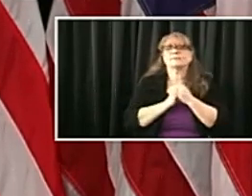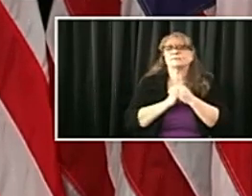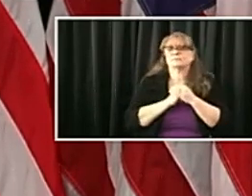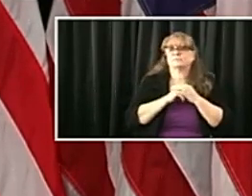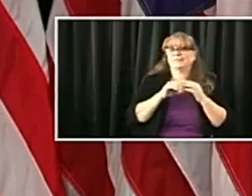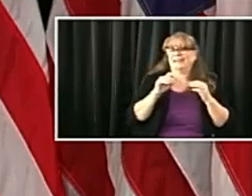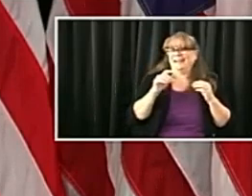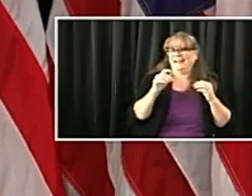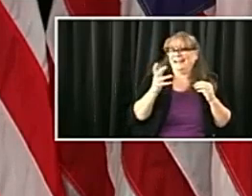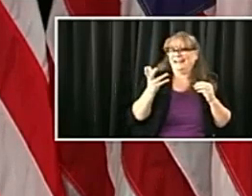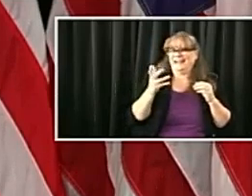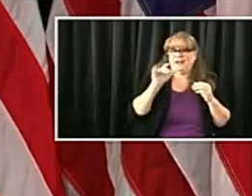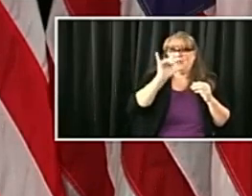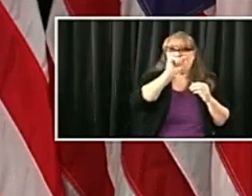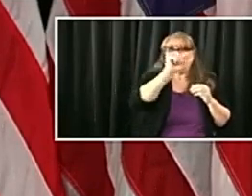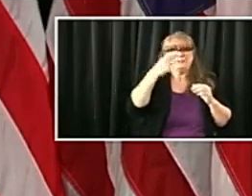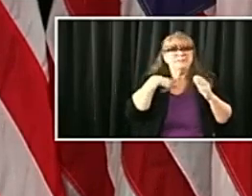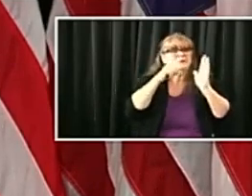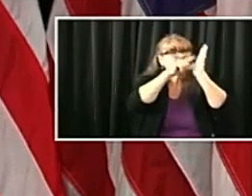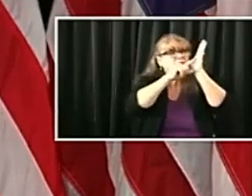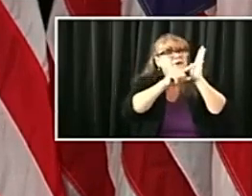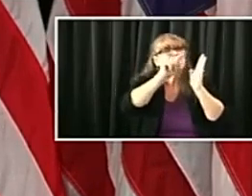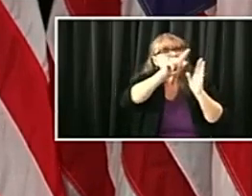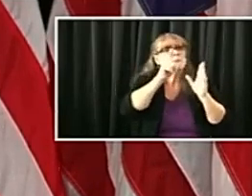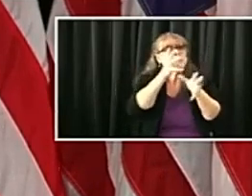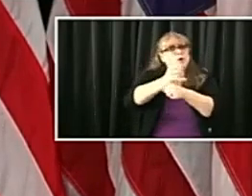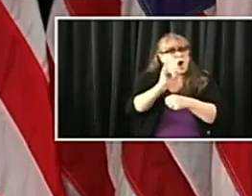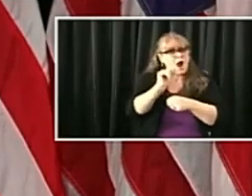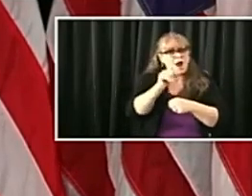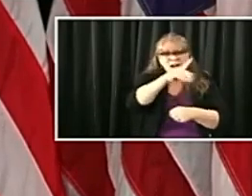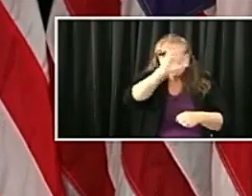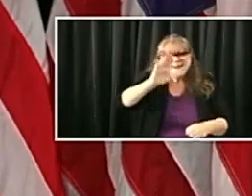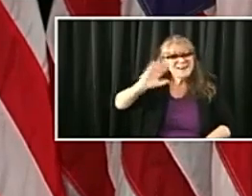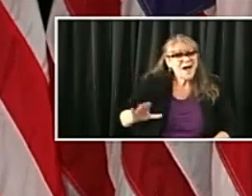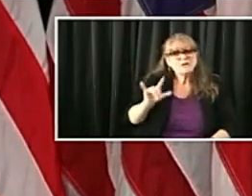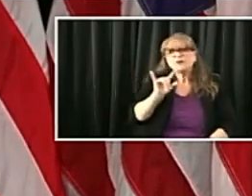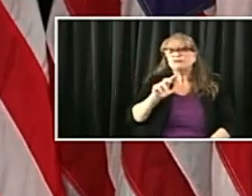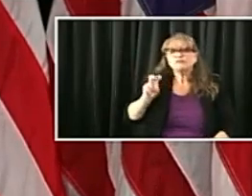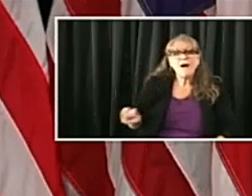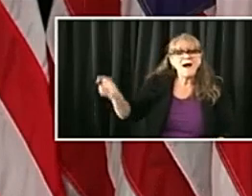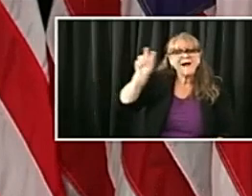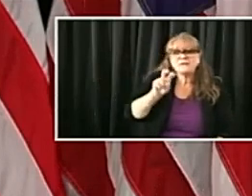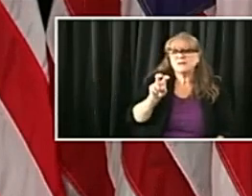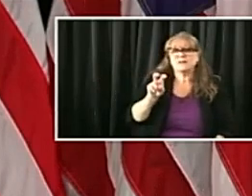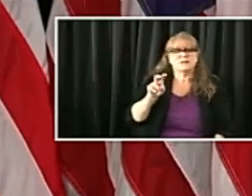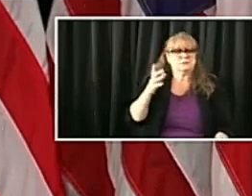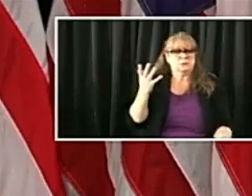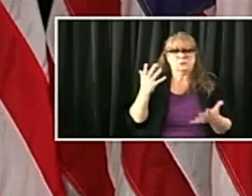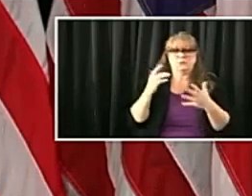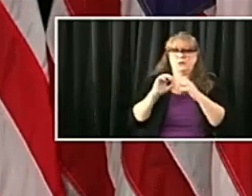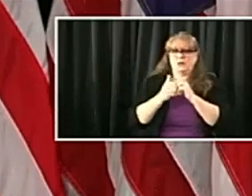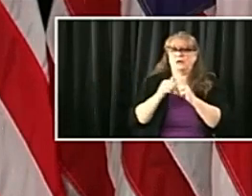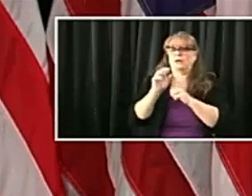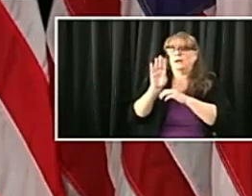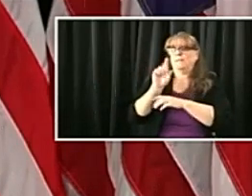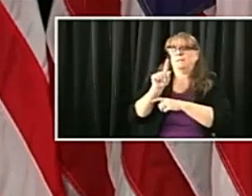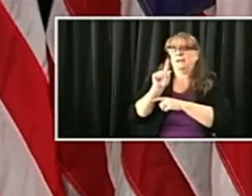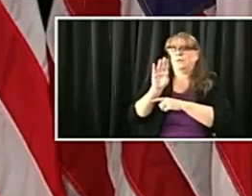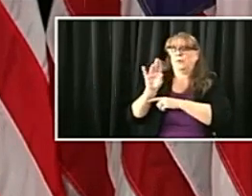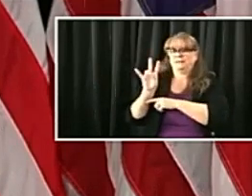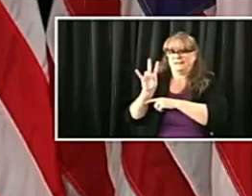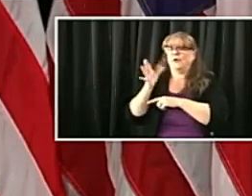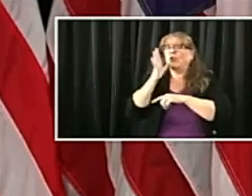The variant is going to, we believe, increase as time goes on. I think we just don't know at this point how rapidly we might